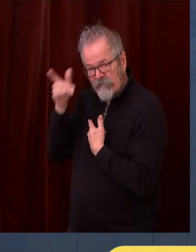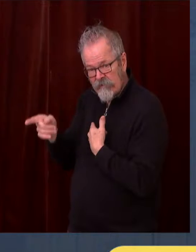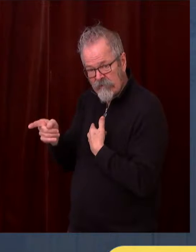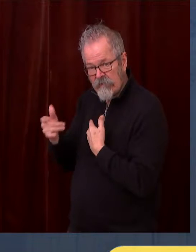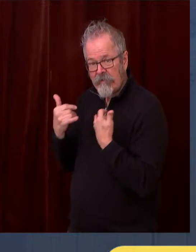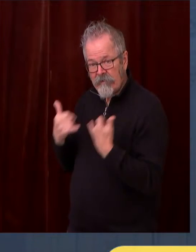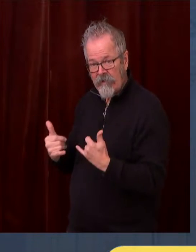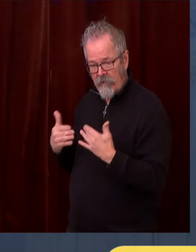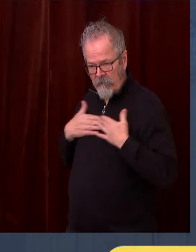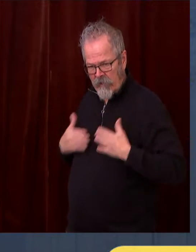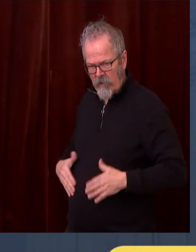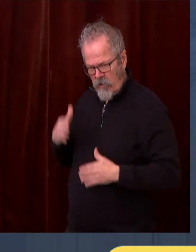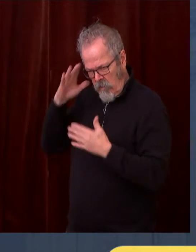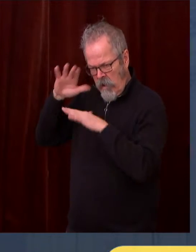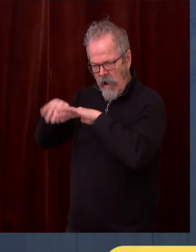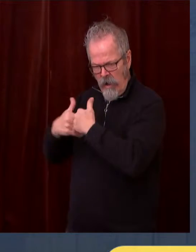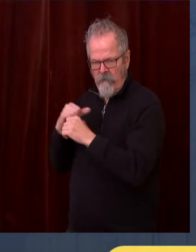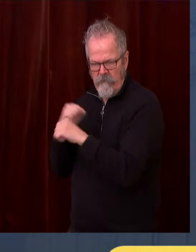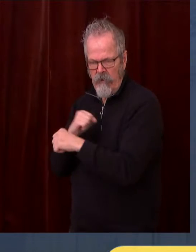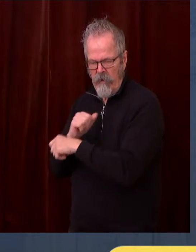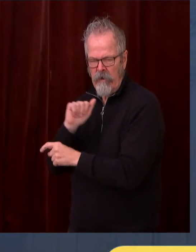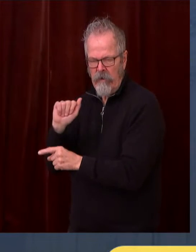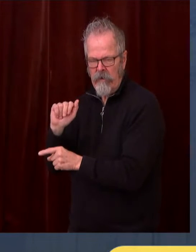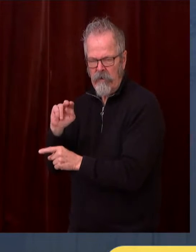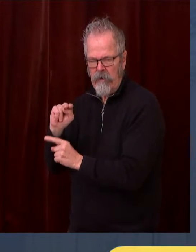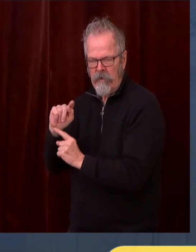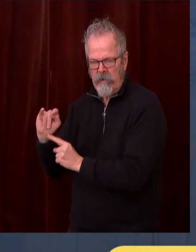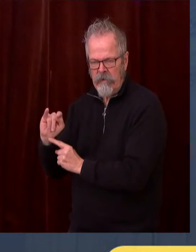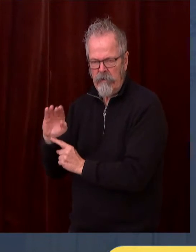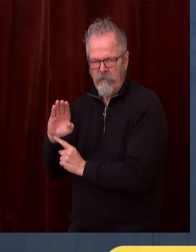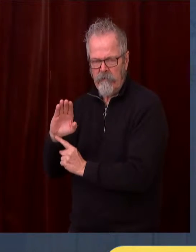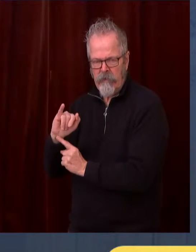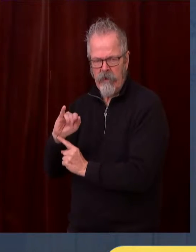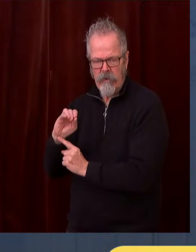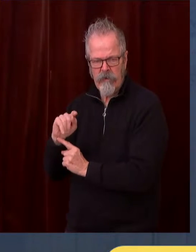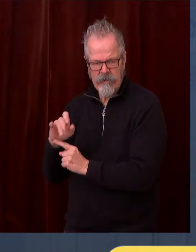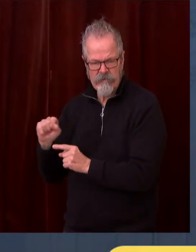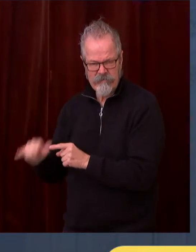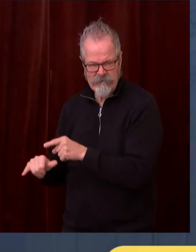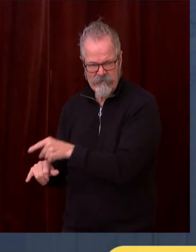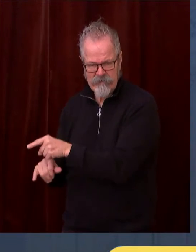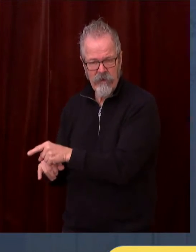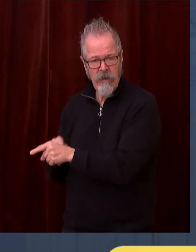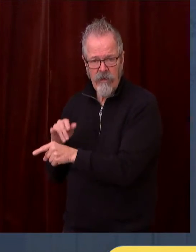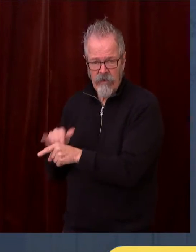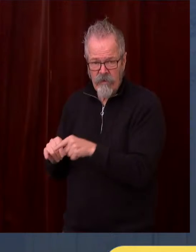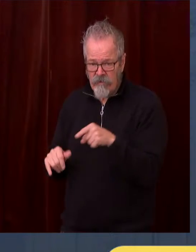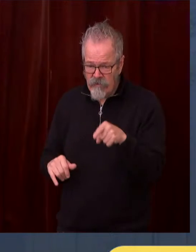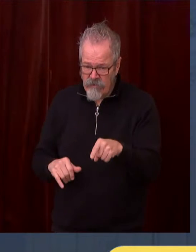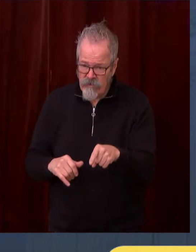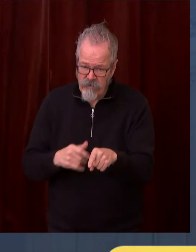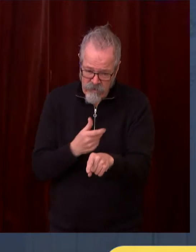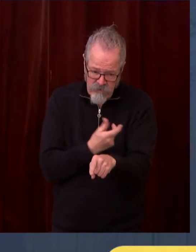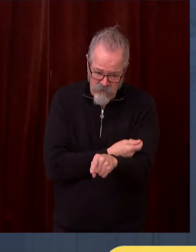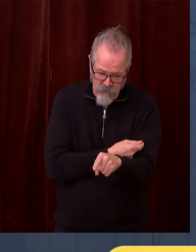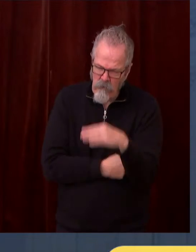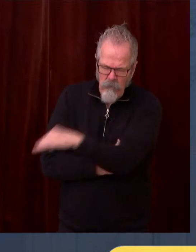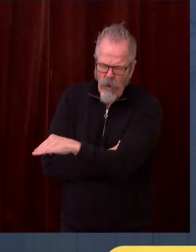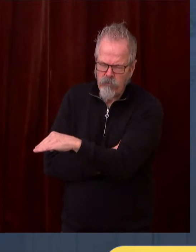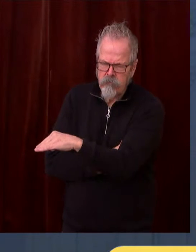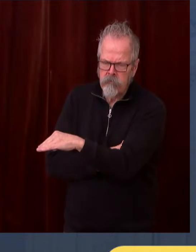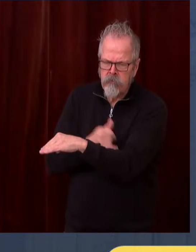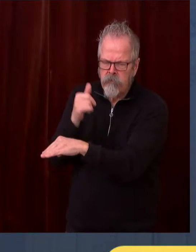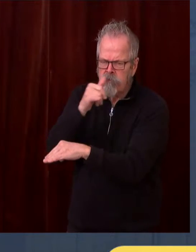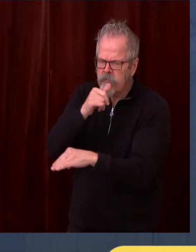this vaccine will provide durable immunity. Whether that turns out to be 6 months, a